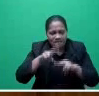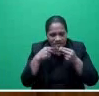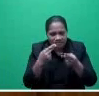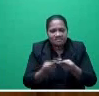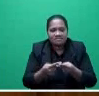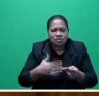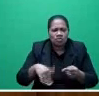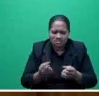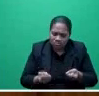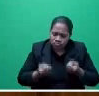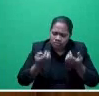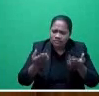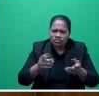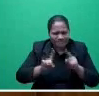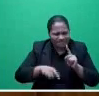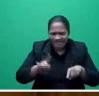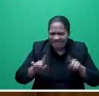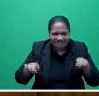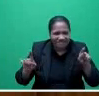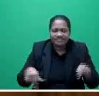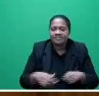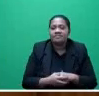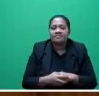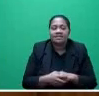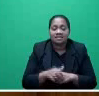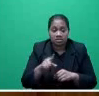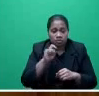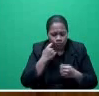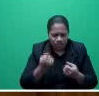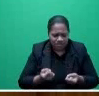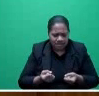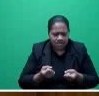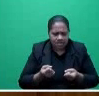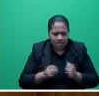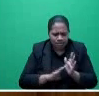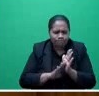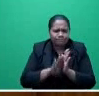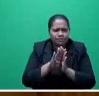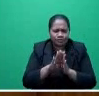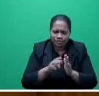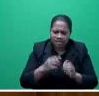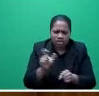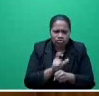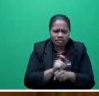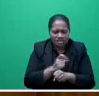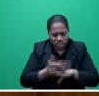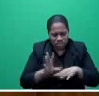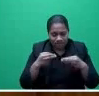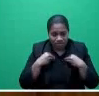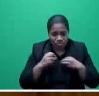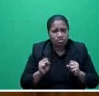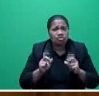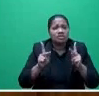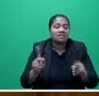the provision of various initiatives and the scheme that is going to uplift existing businesses, create new business opportunities, and